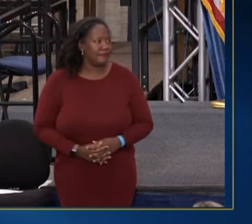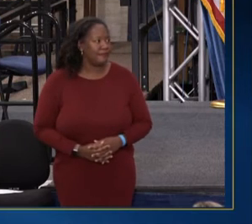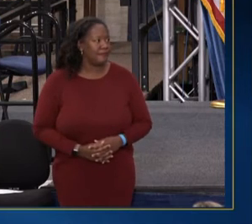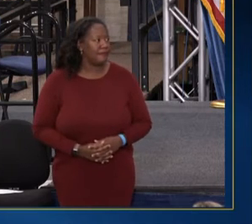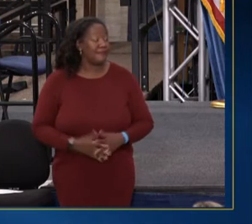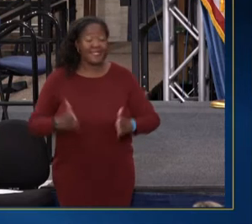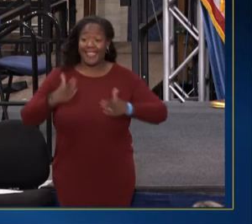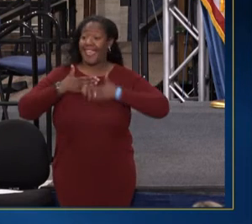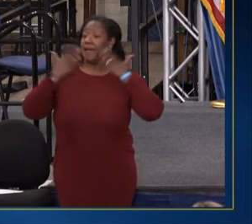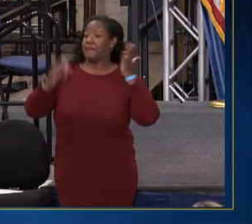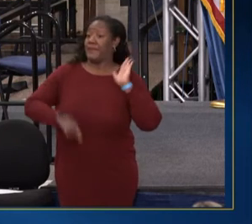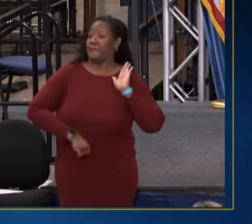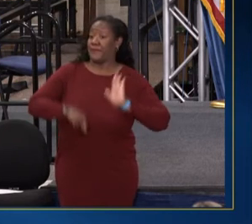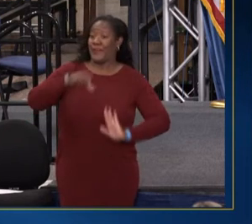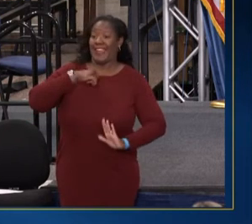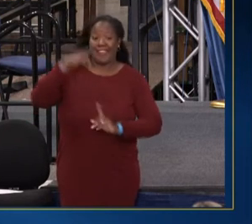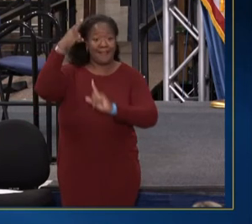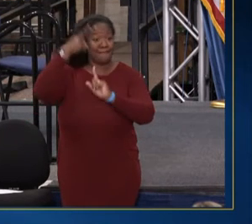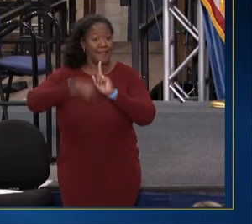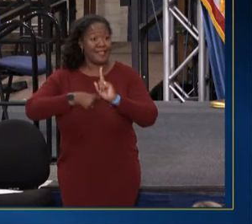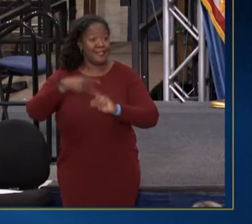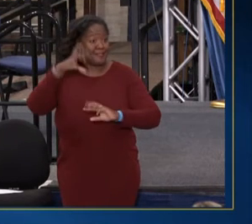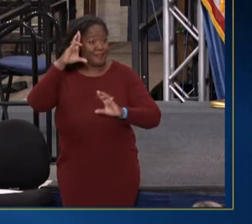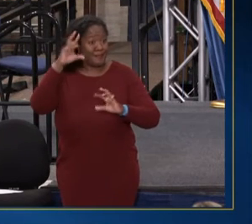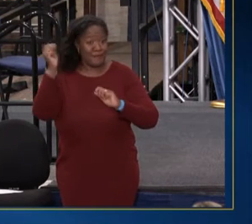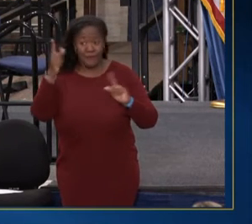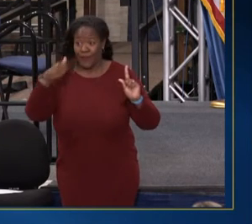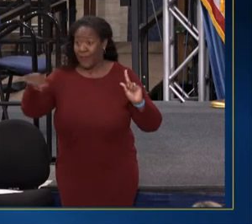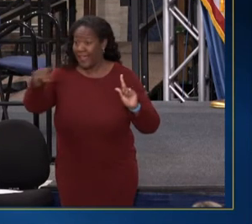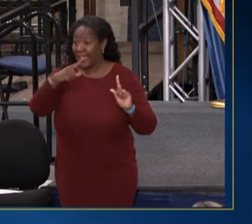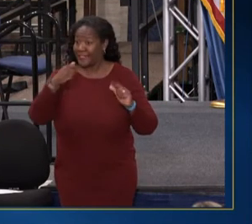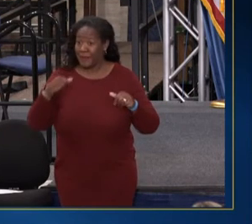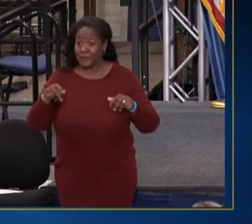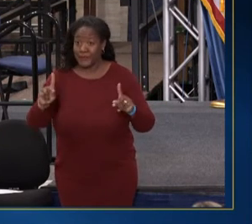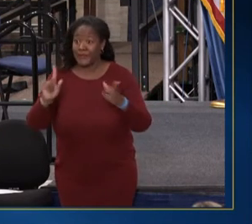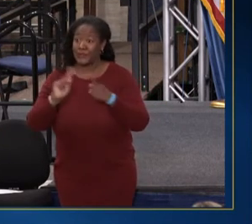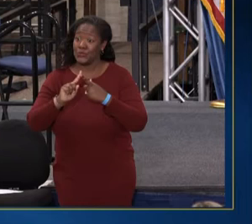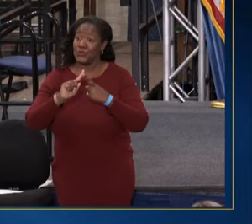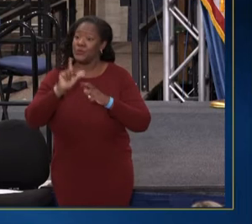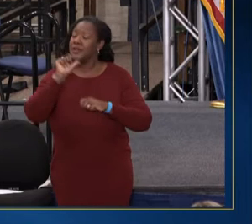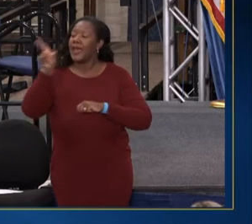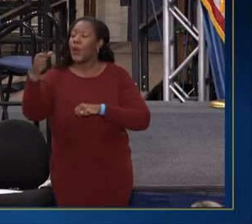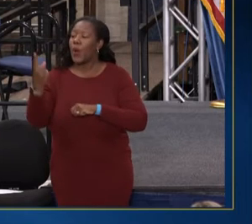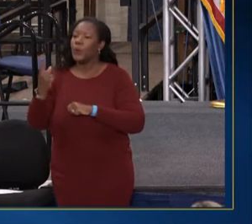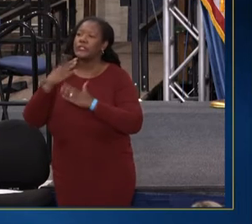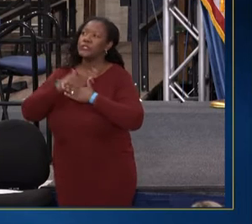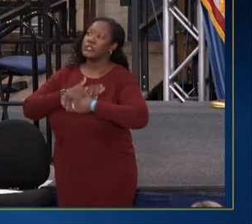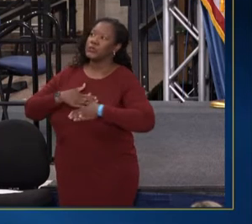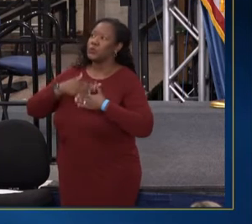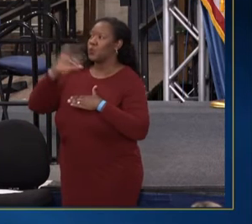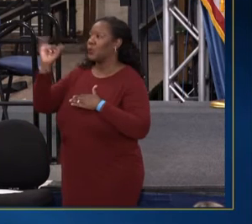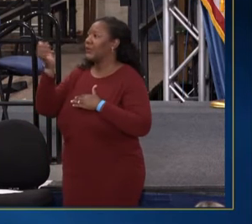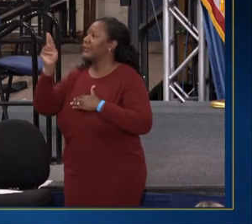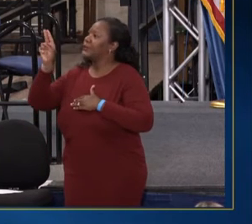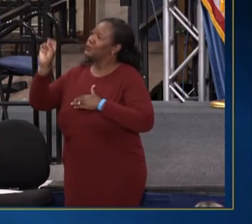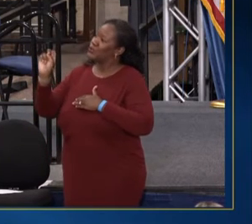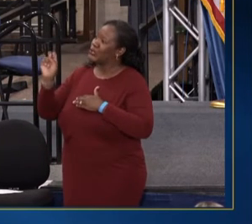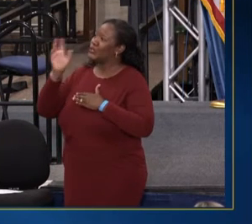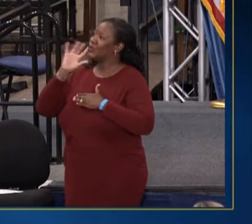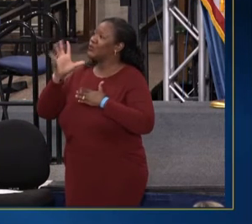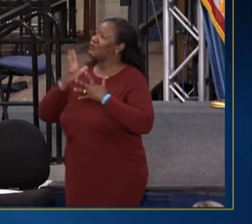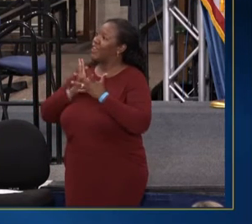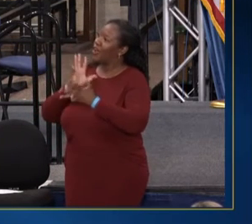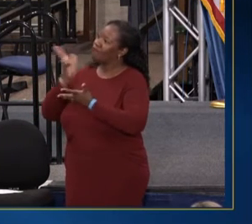Happy Pride Month. I hope you have all had an opportunity to not just enjoy June and what it stands for, but have